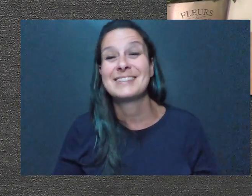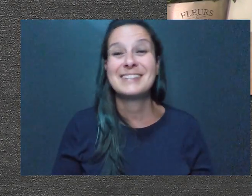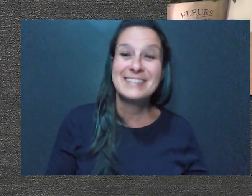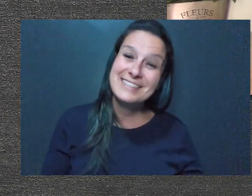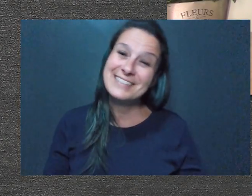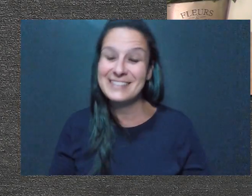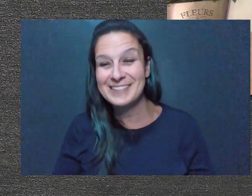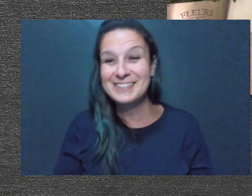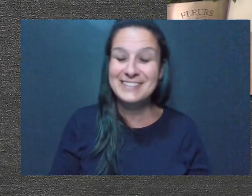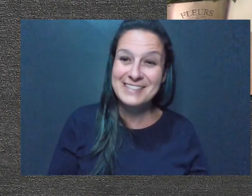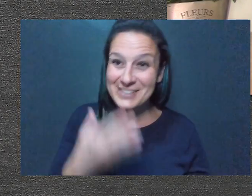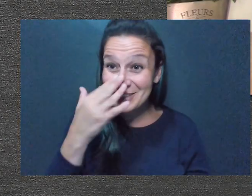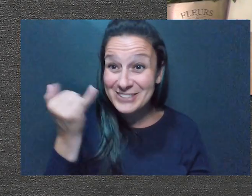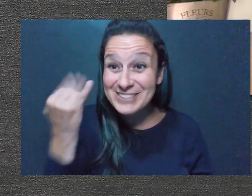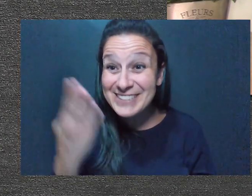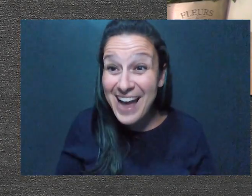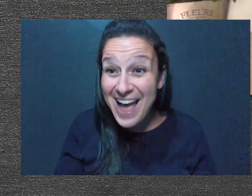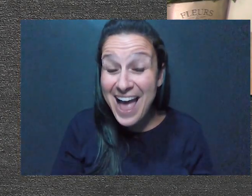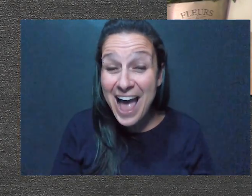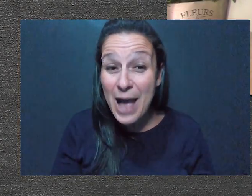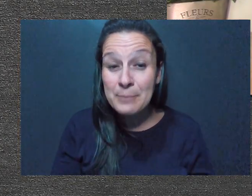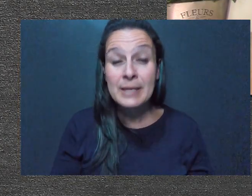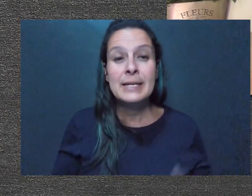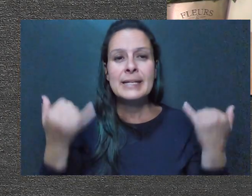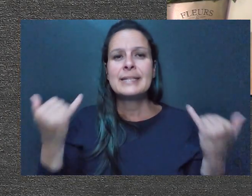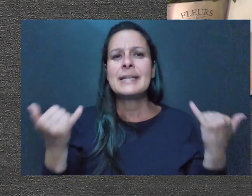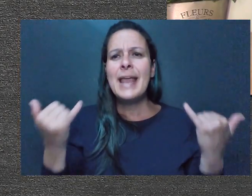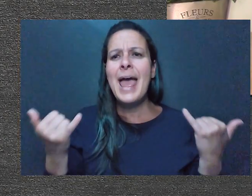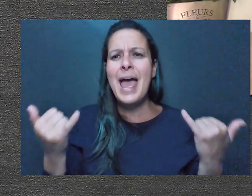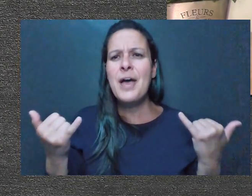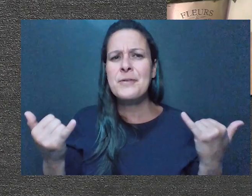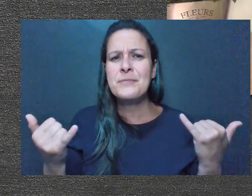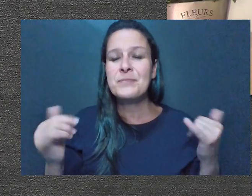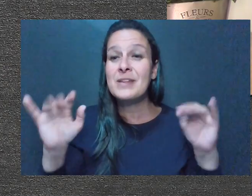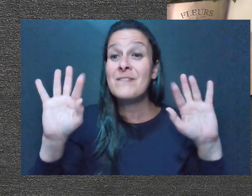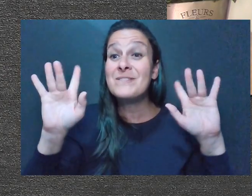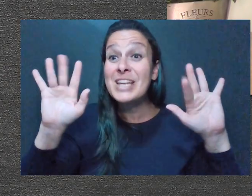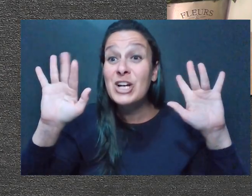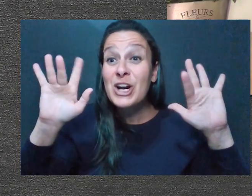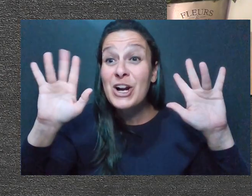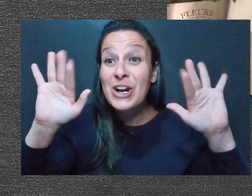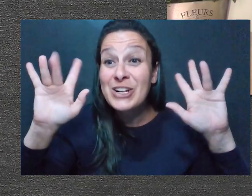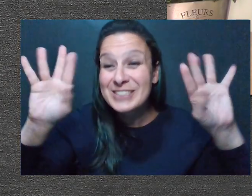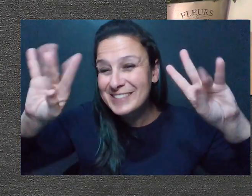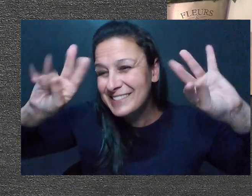Oh, good job. Great job. Now, wiggle your fingers.